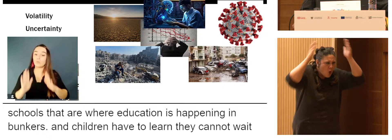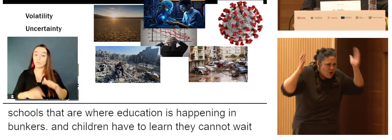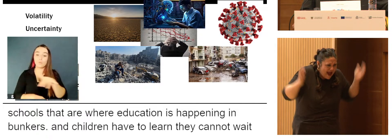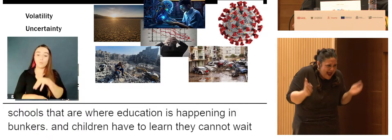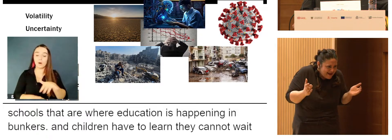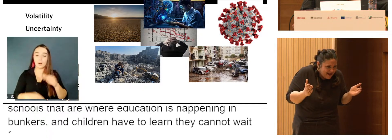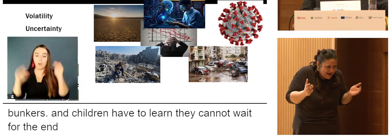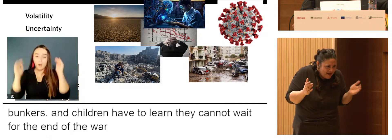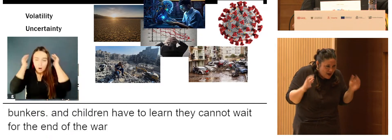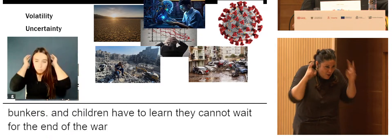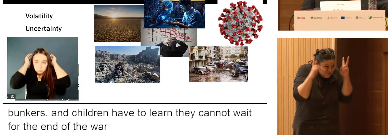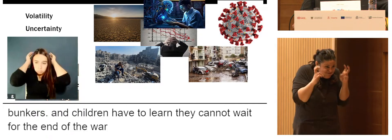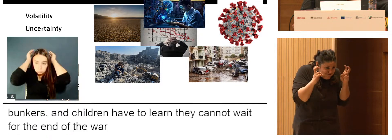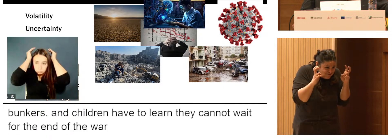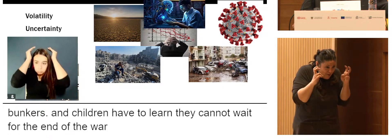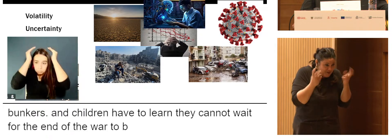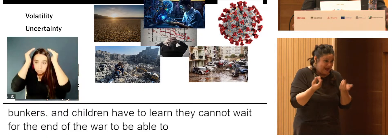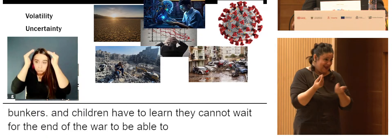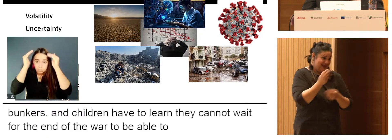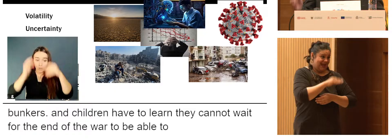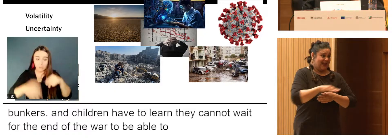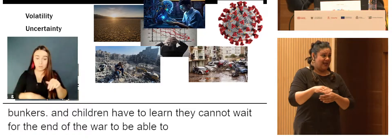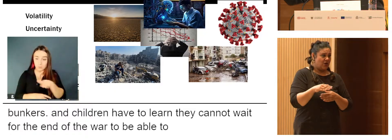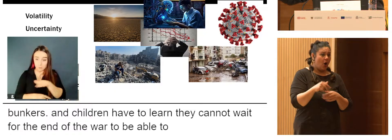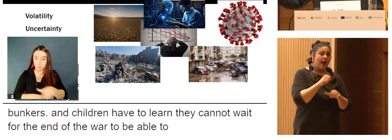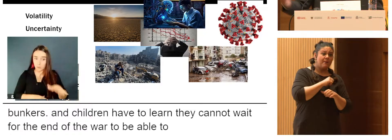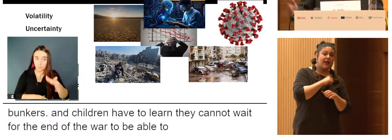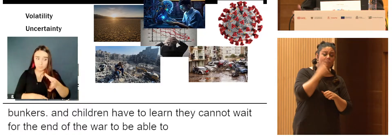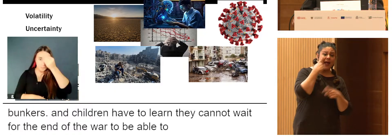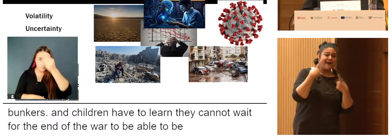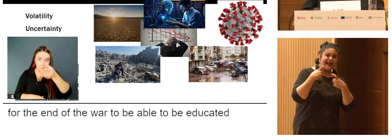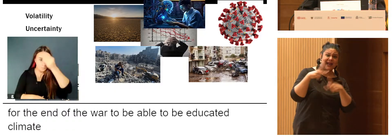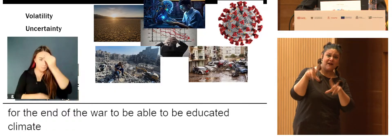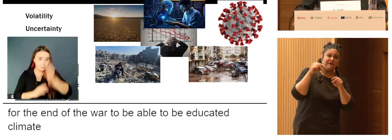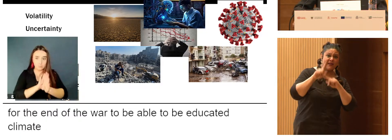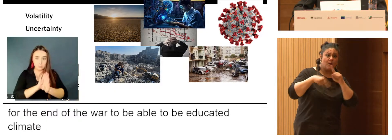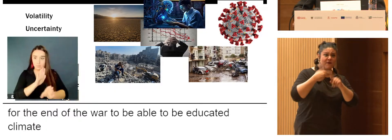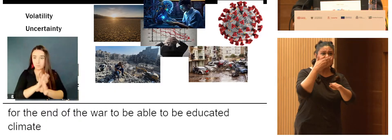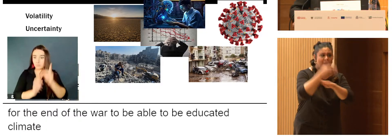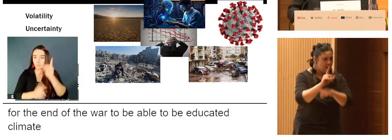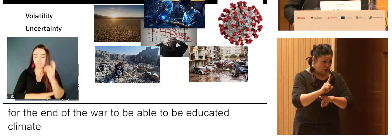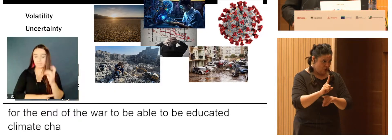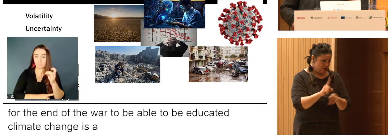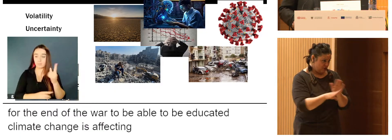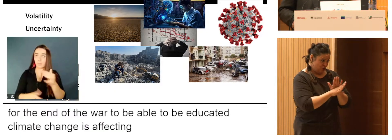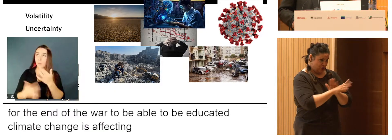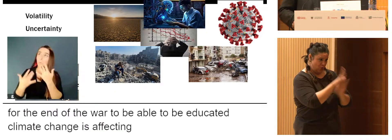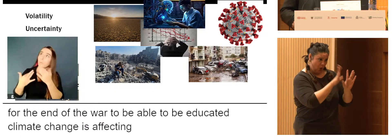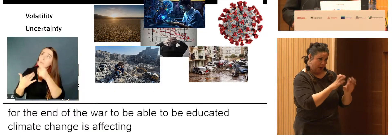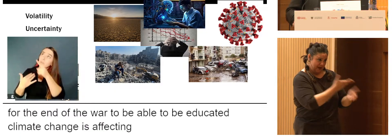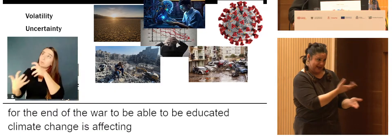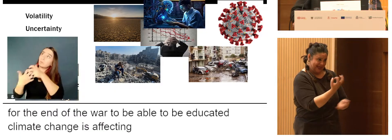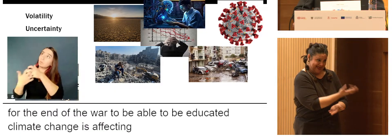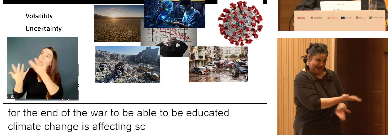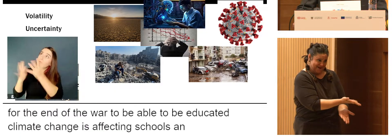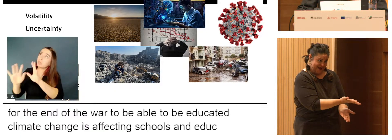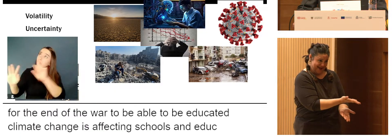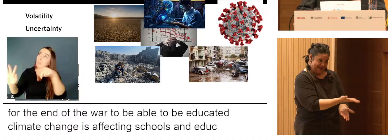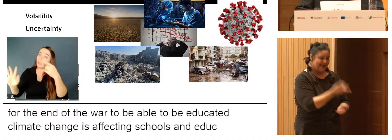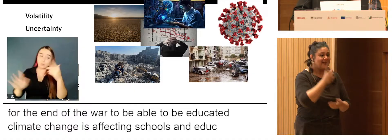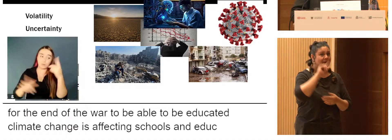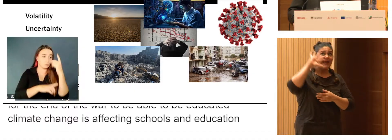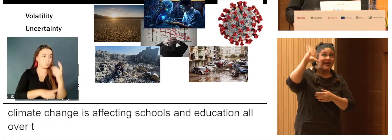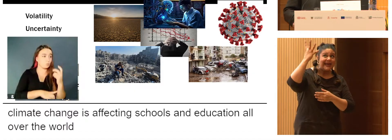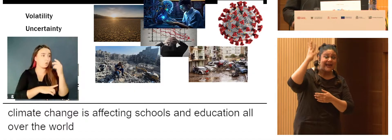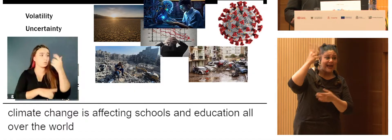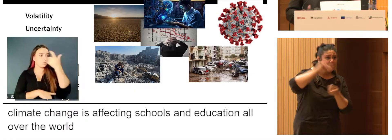of the war to be able to be educated. Climate change is affecting schools and education all over the world.